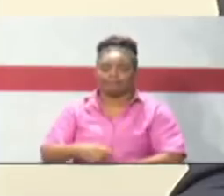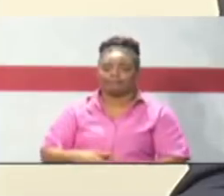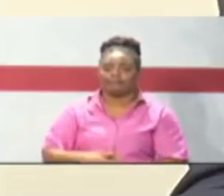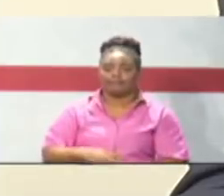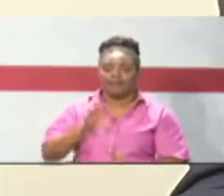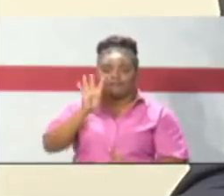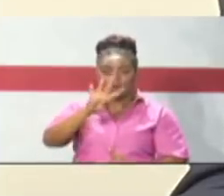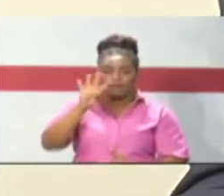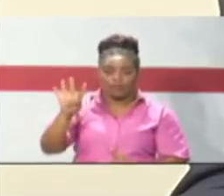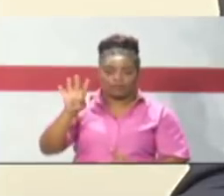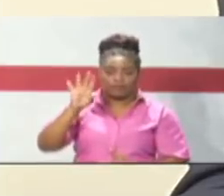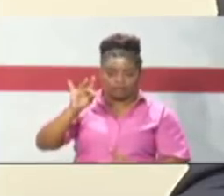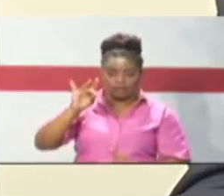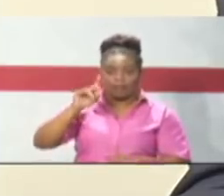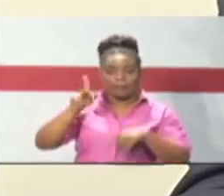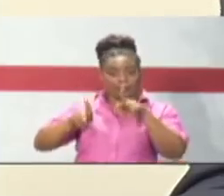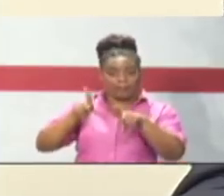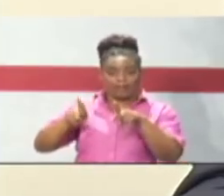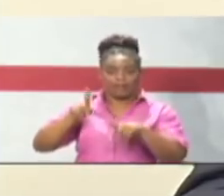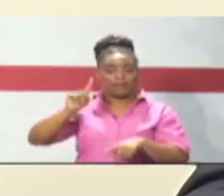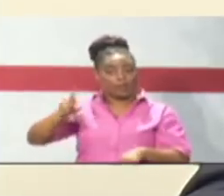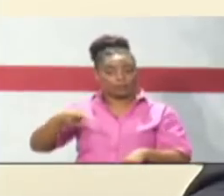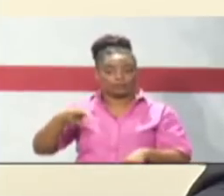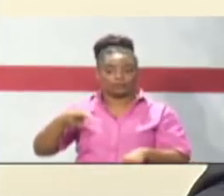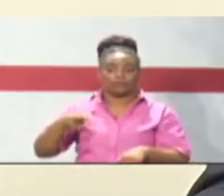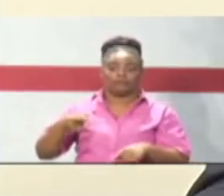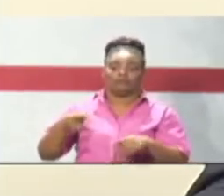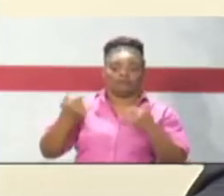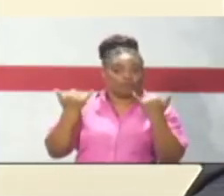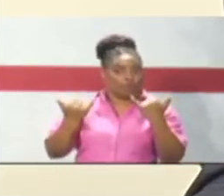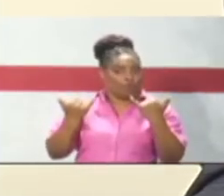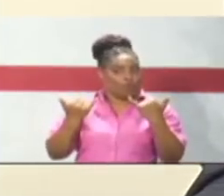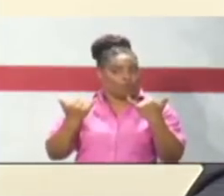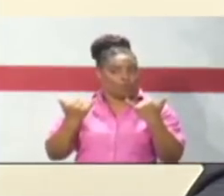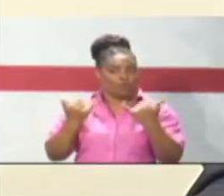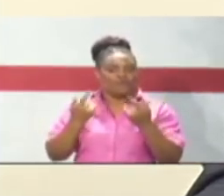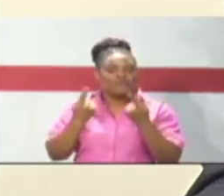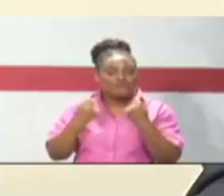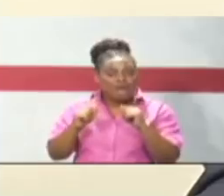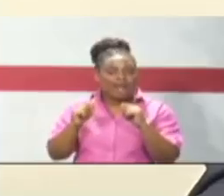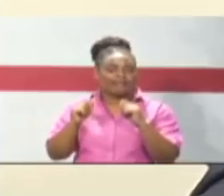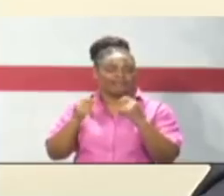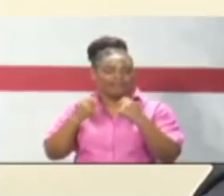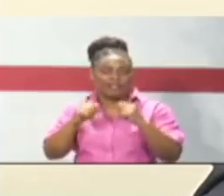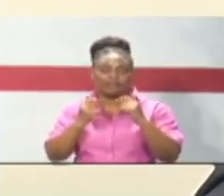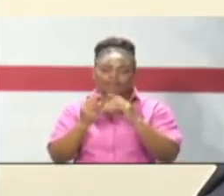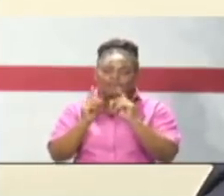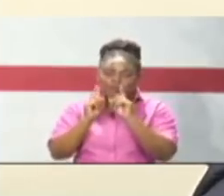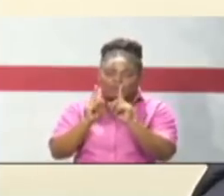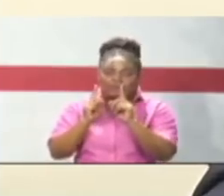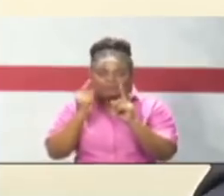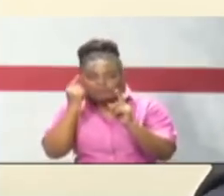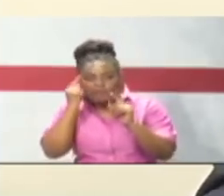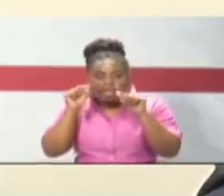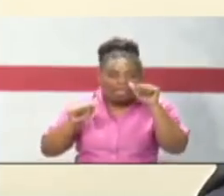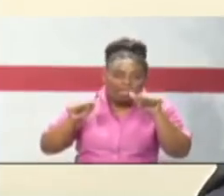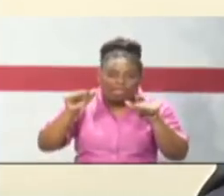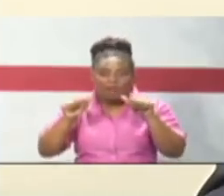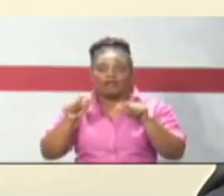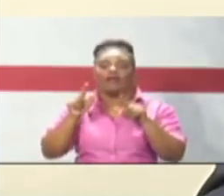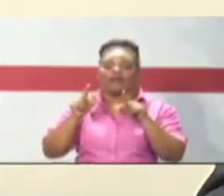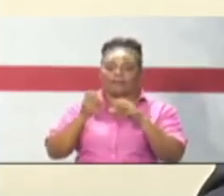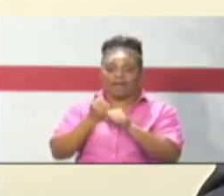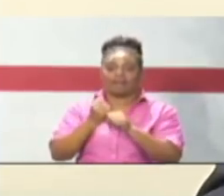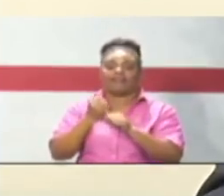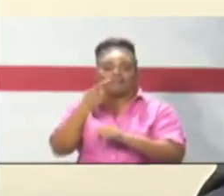448,000 persons. Who we are trying to reach now are those persons who want convenience.